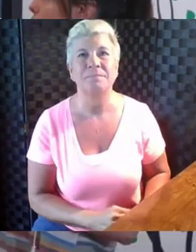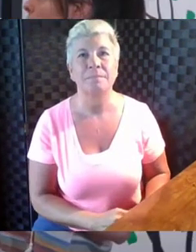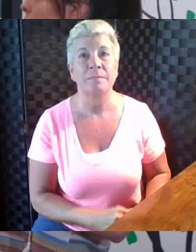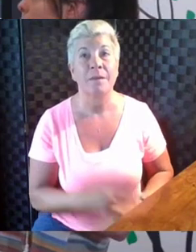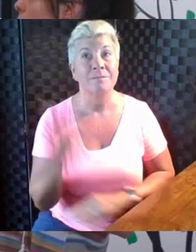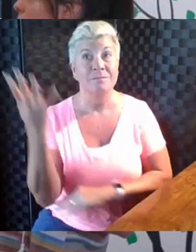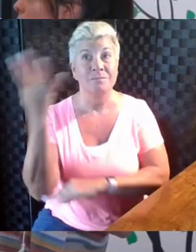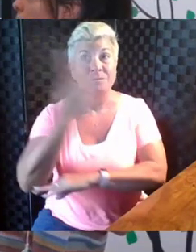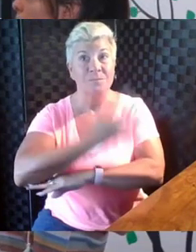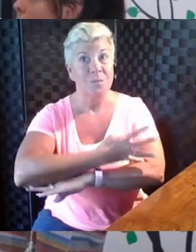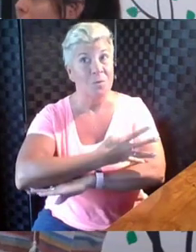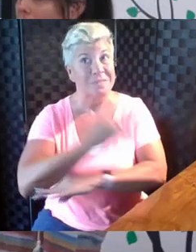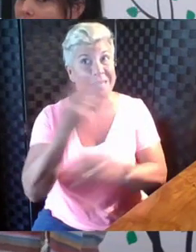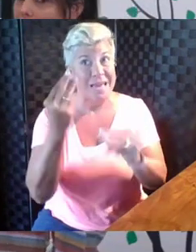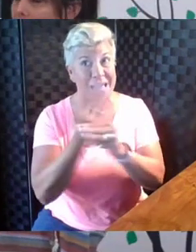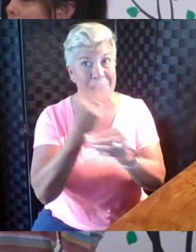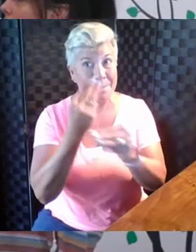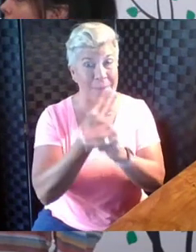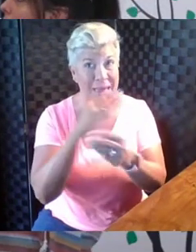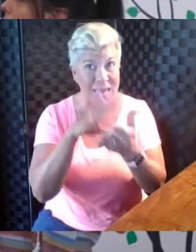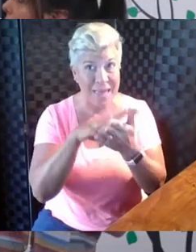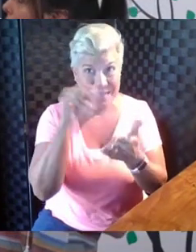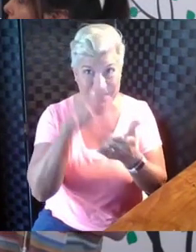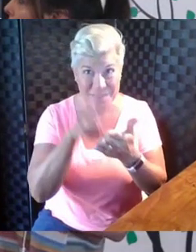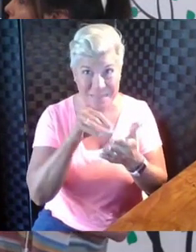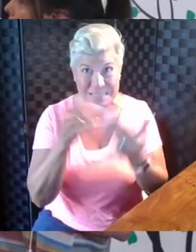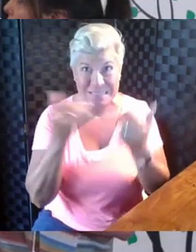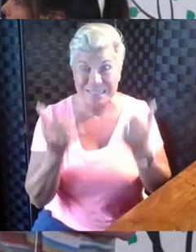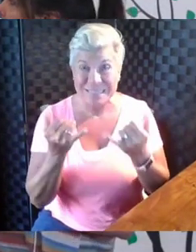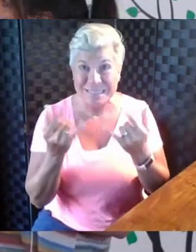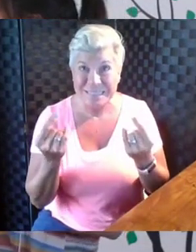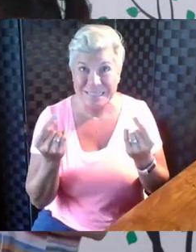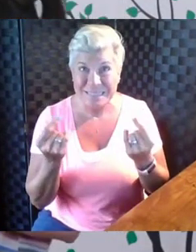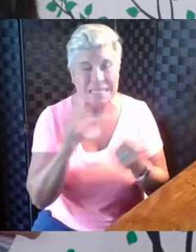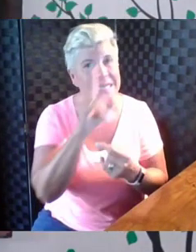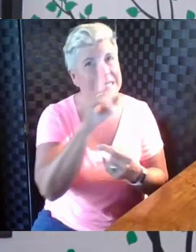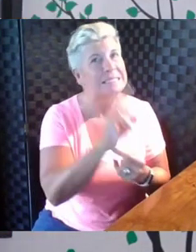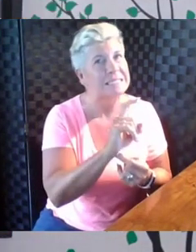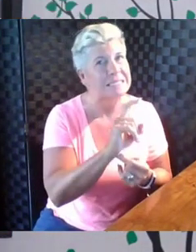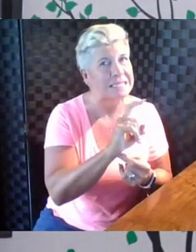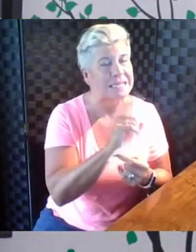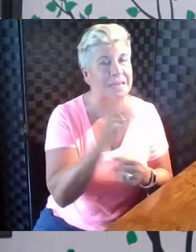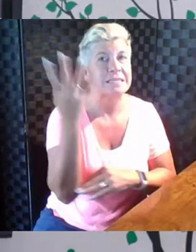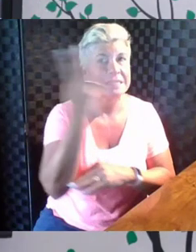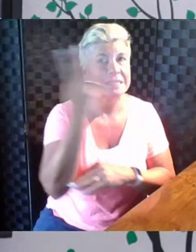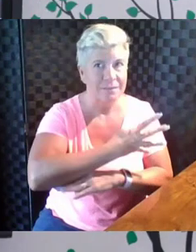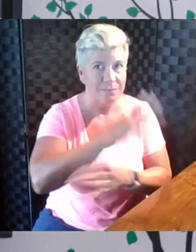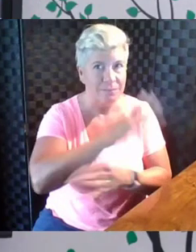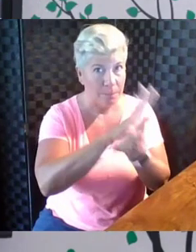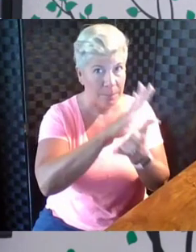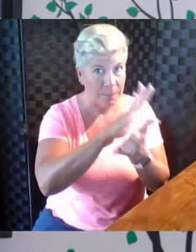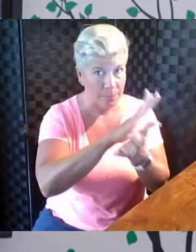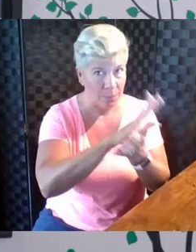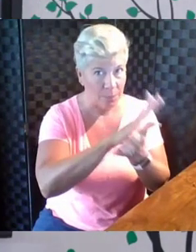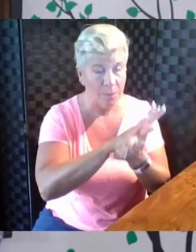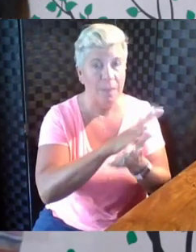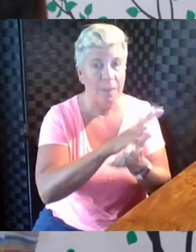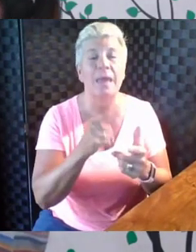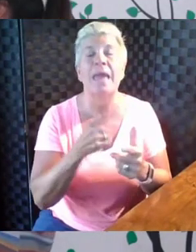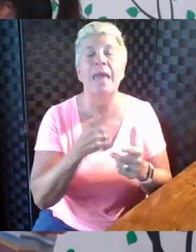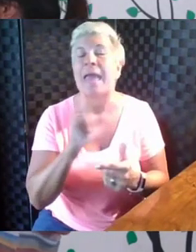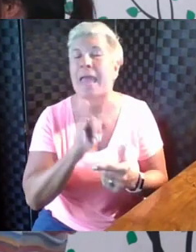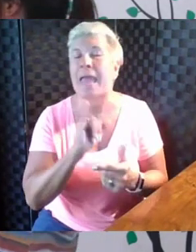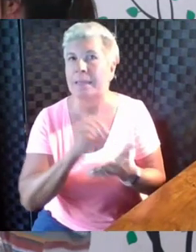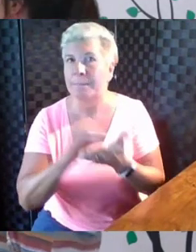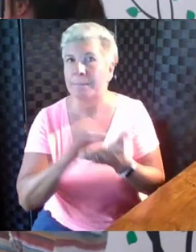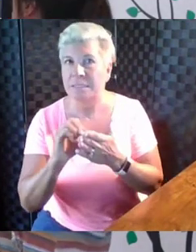day 4 of our math lesson. So today you are going to need your day 4 worksheet and then a pencil